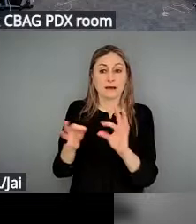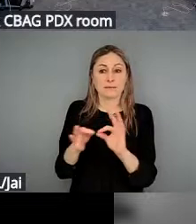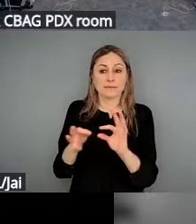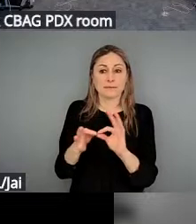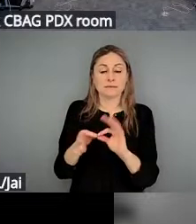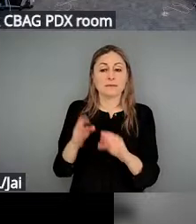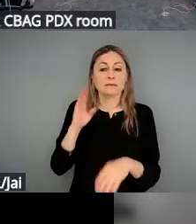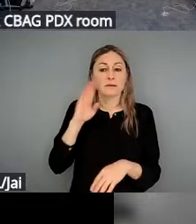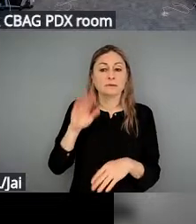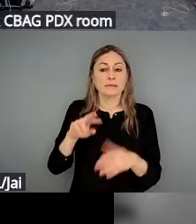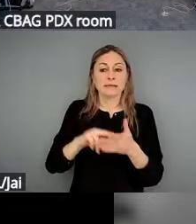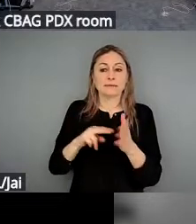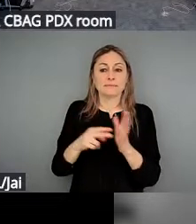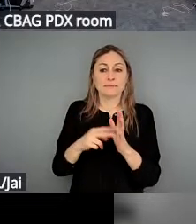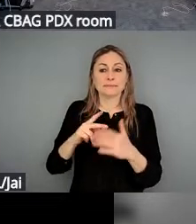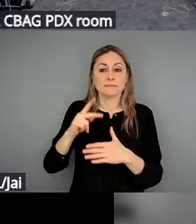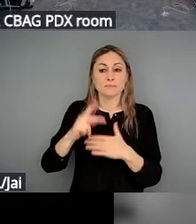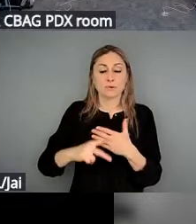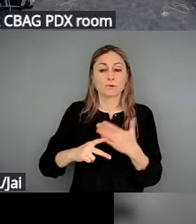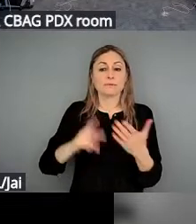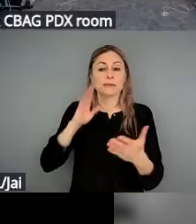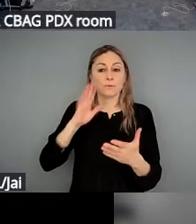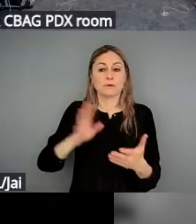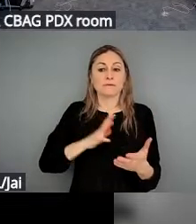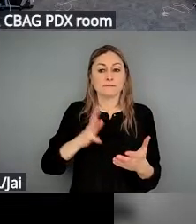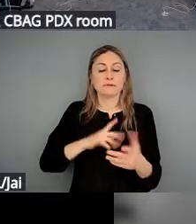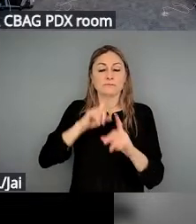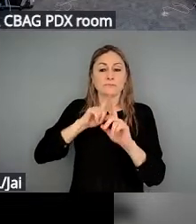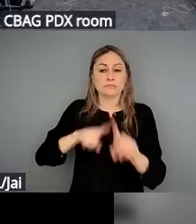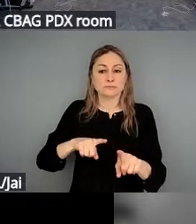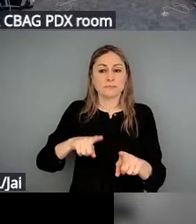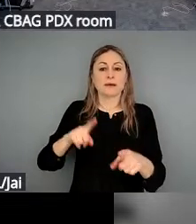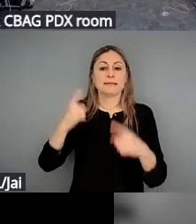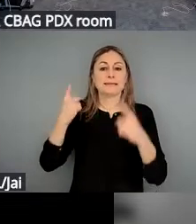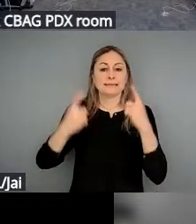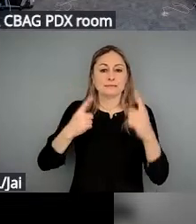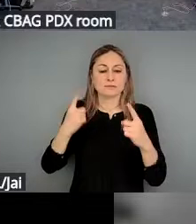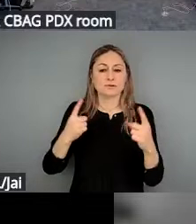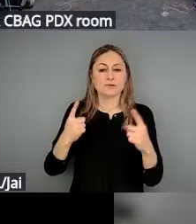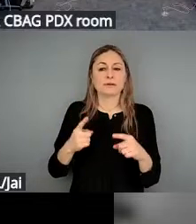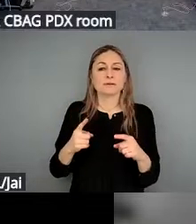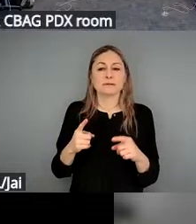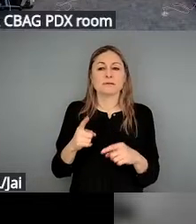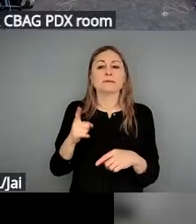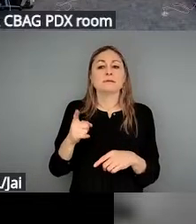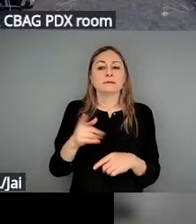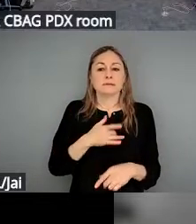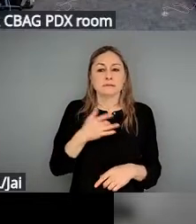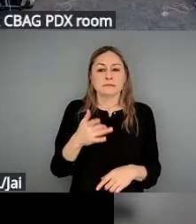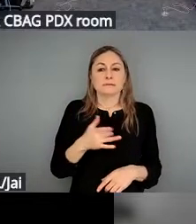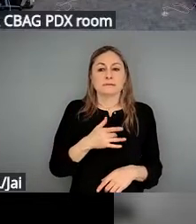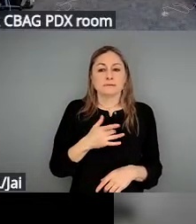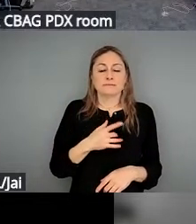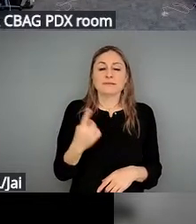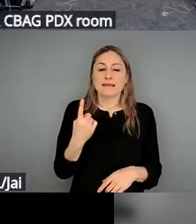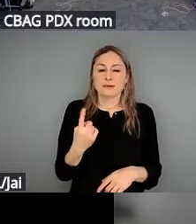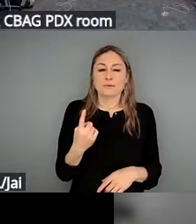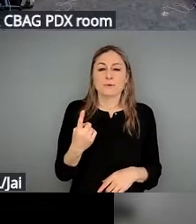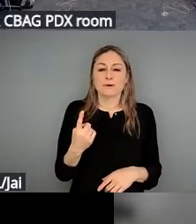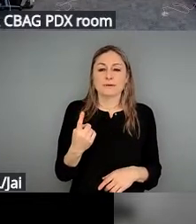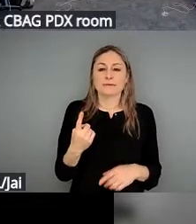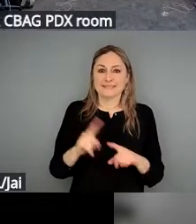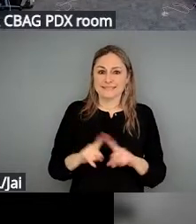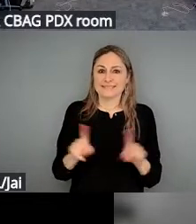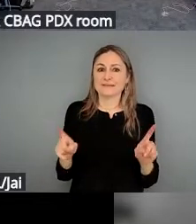that the program is going to officially respond to that, consider that and everything. That does feel like one that is quite a bit